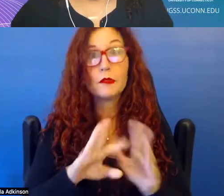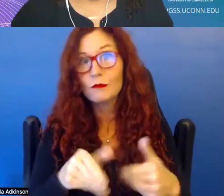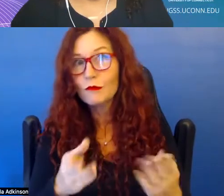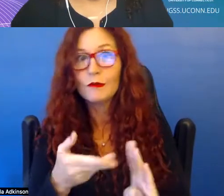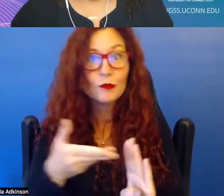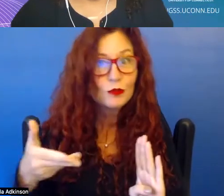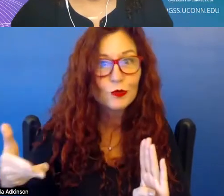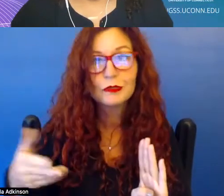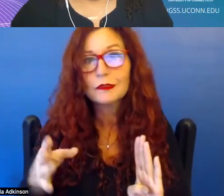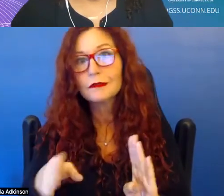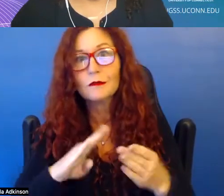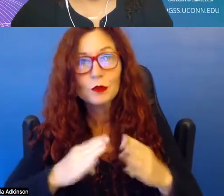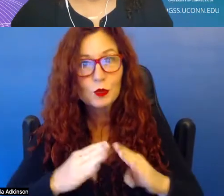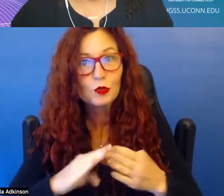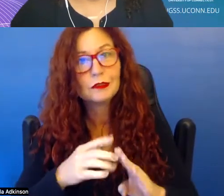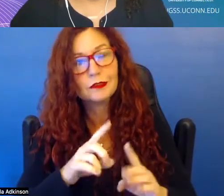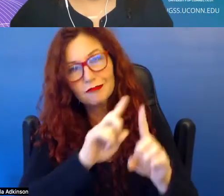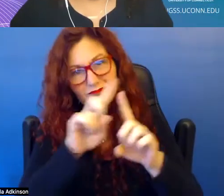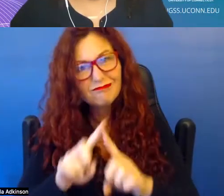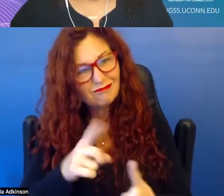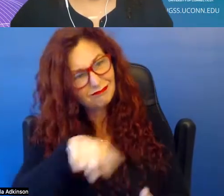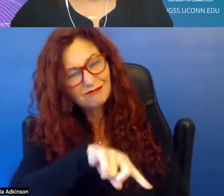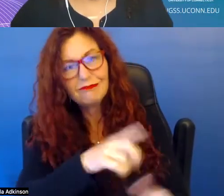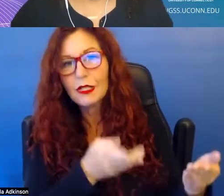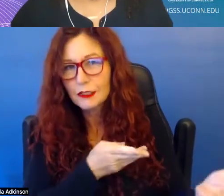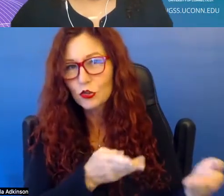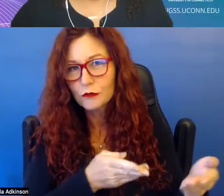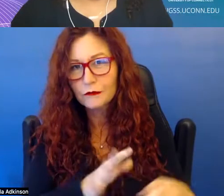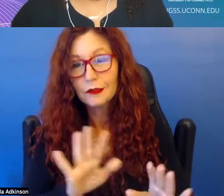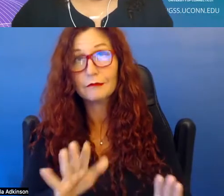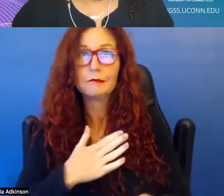the communities that they serve. So that's how I see my work.